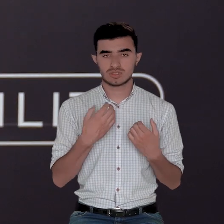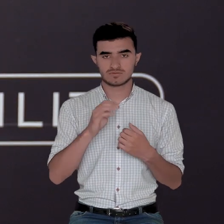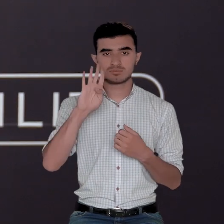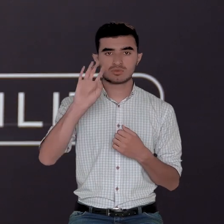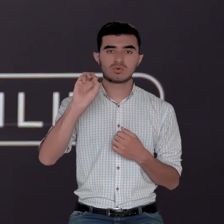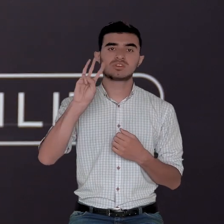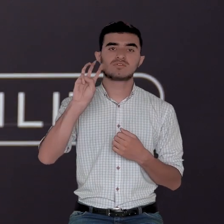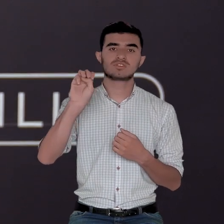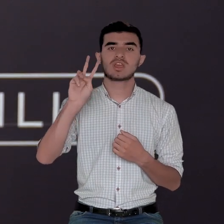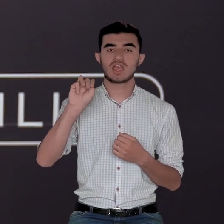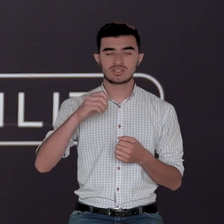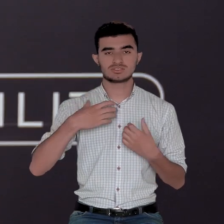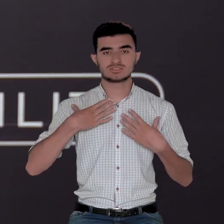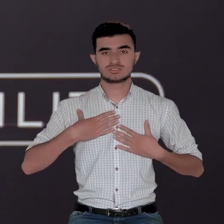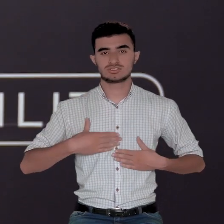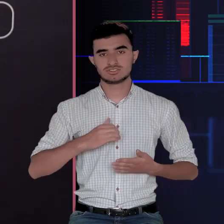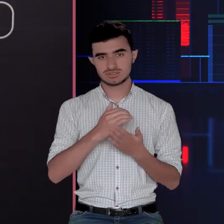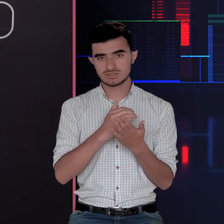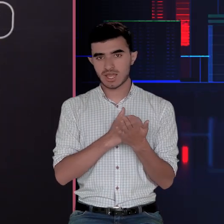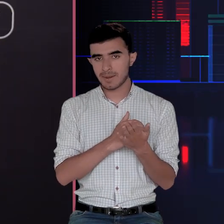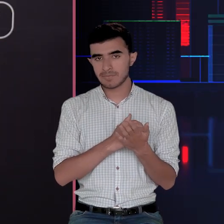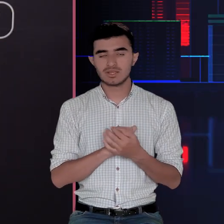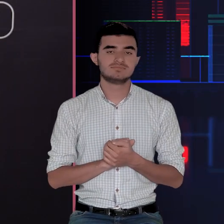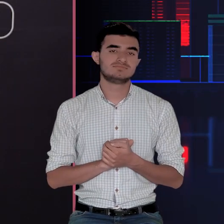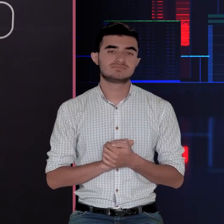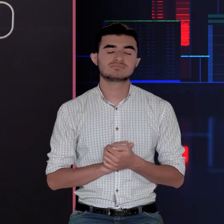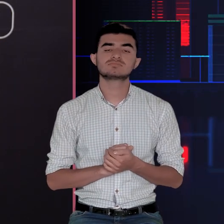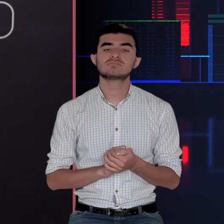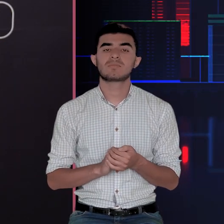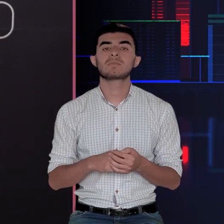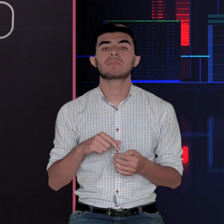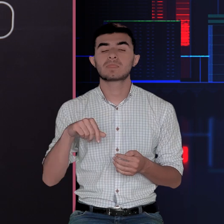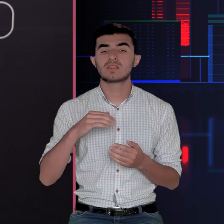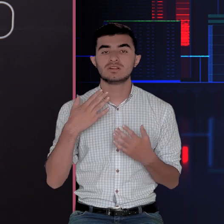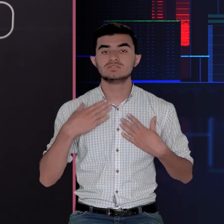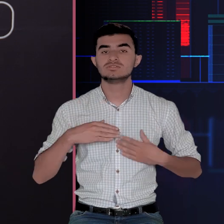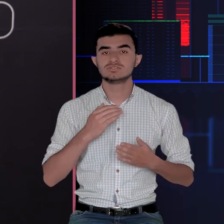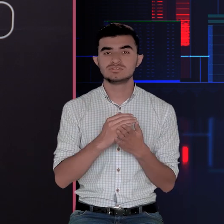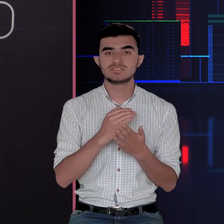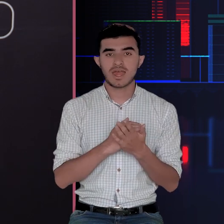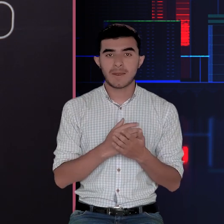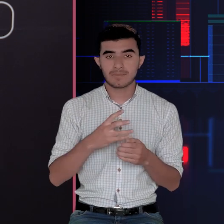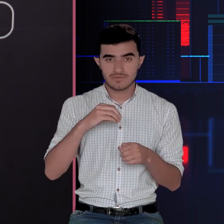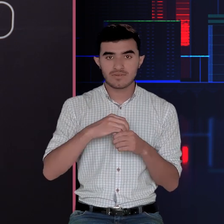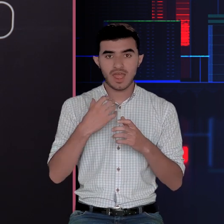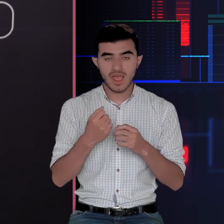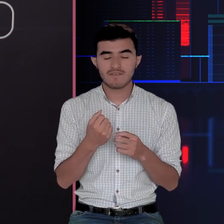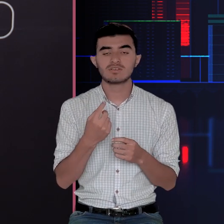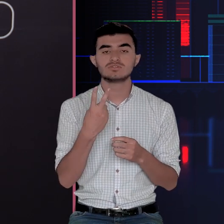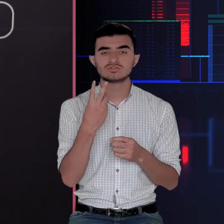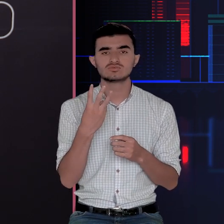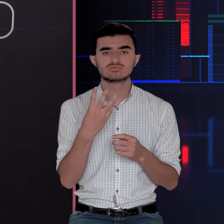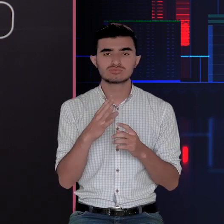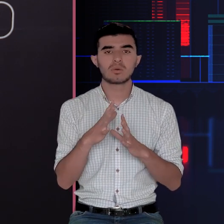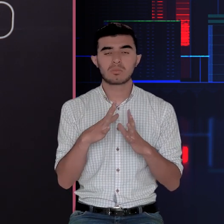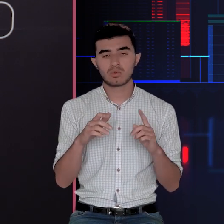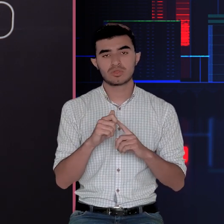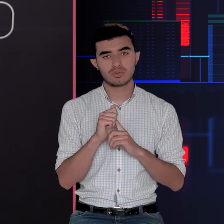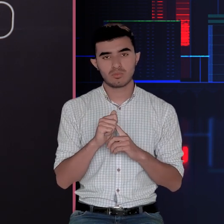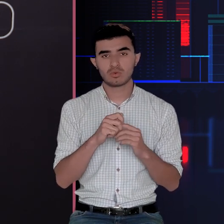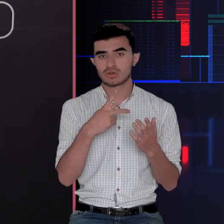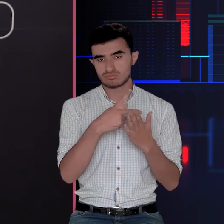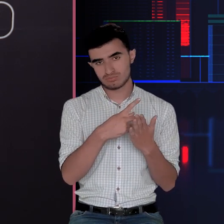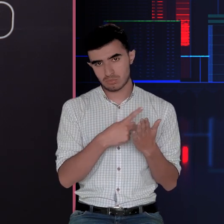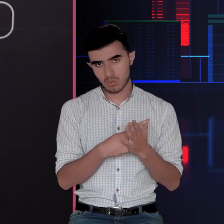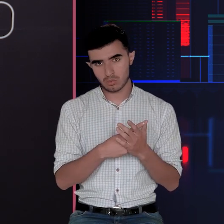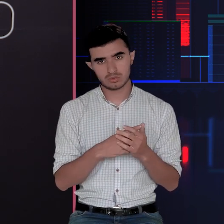and work on those areas as well. The way this therapy is conducted is that there are certain special points or there